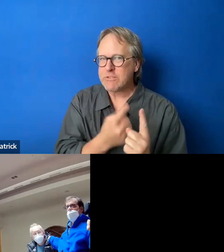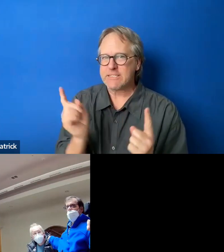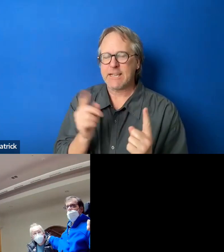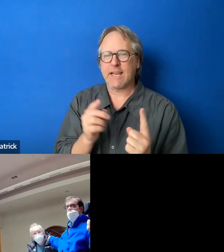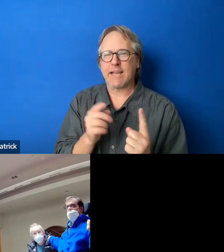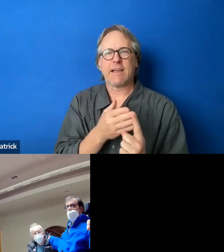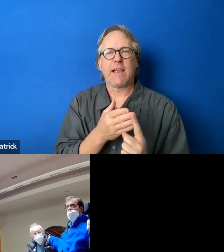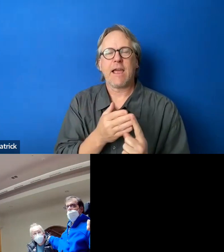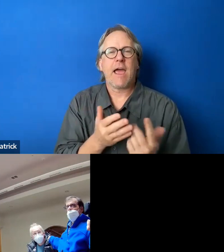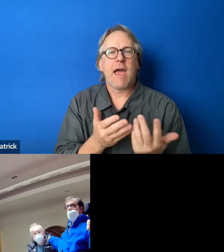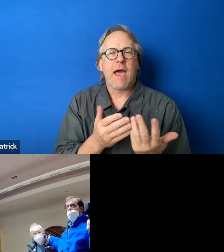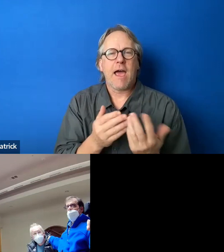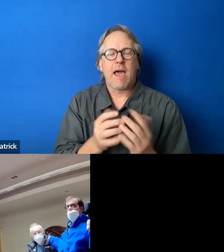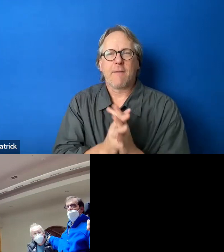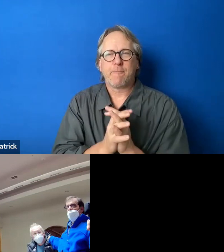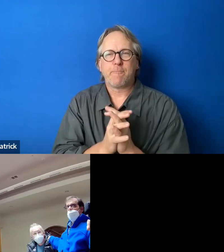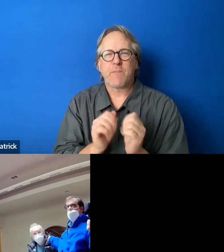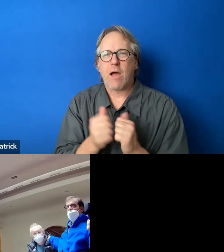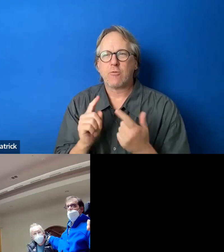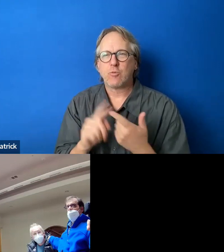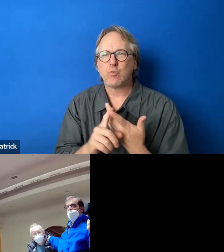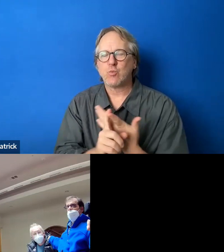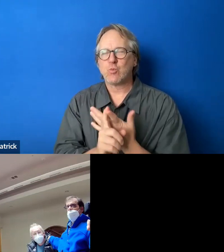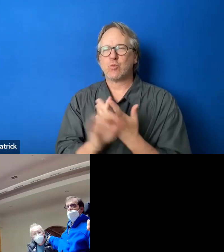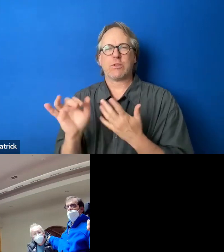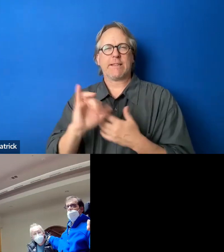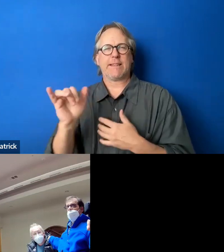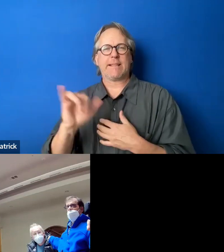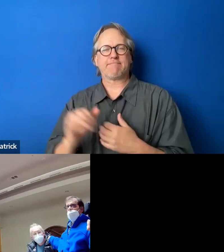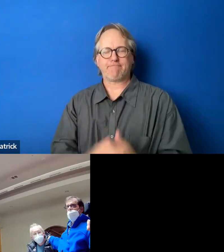how can we figure out a way so that